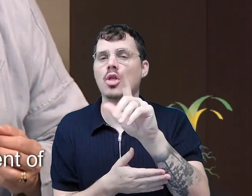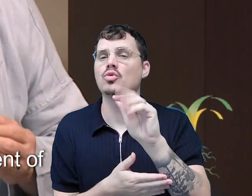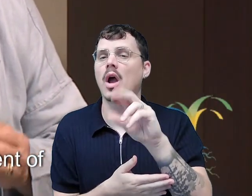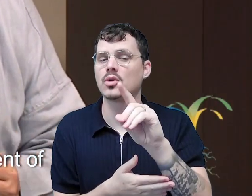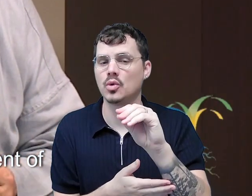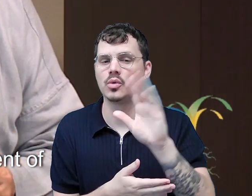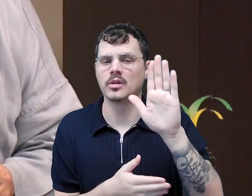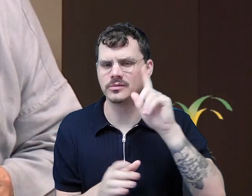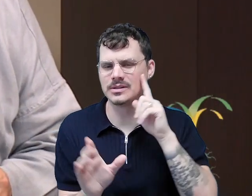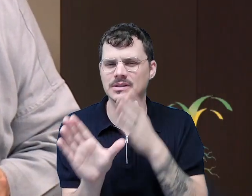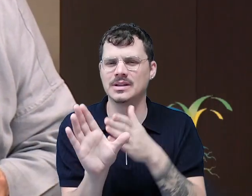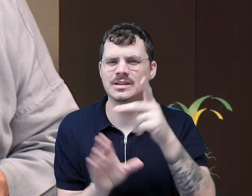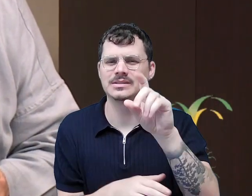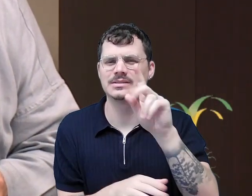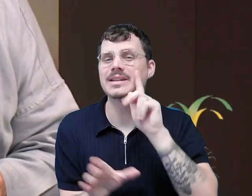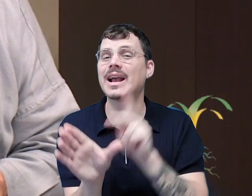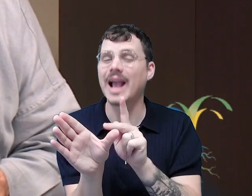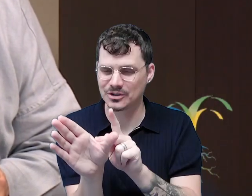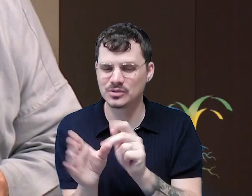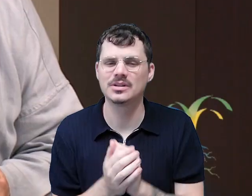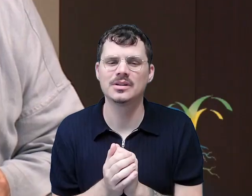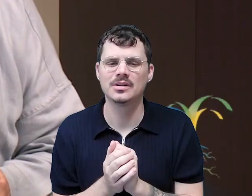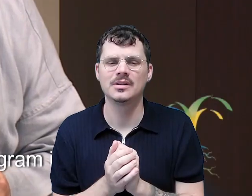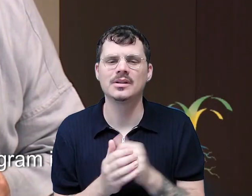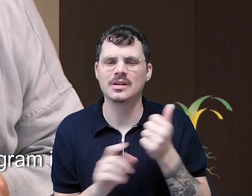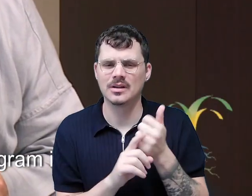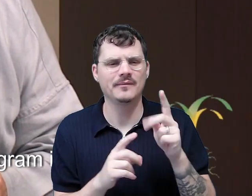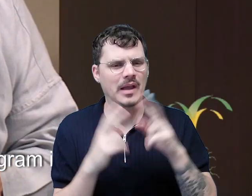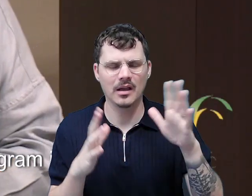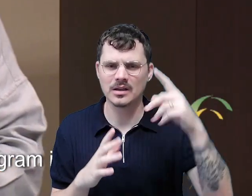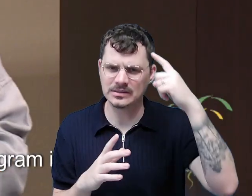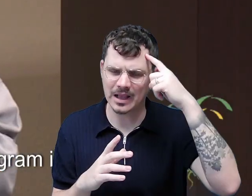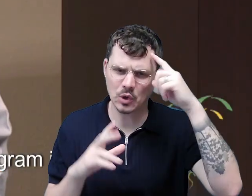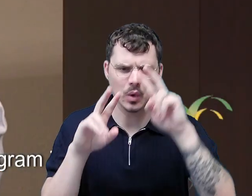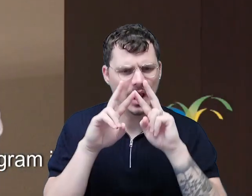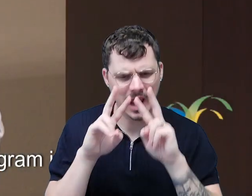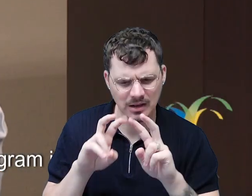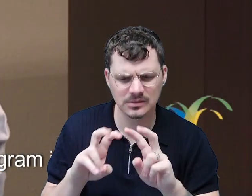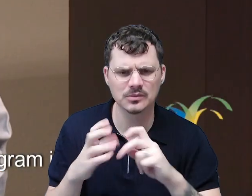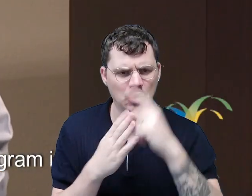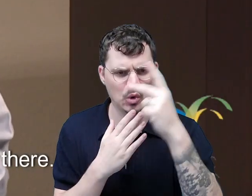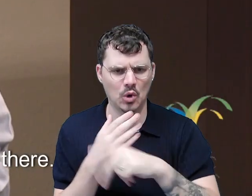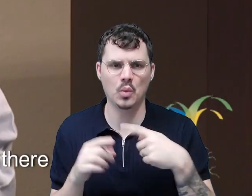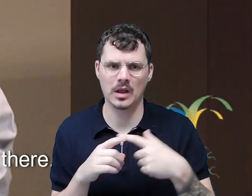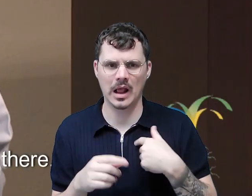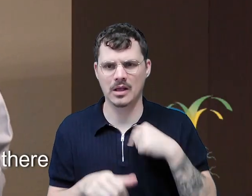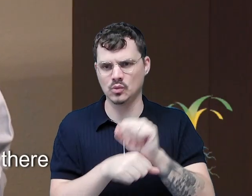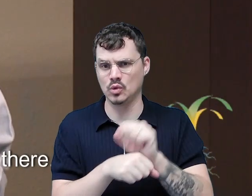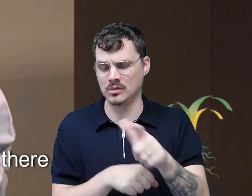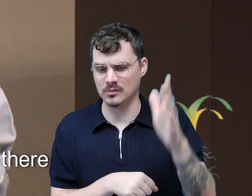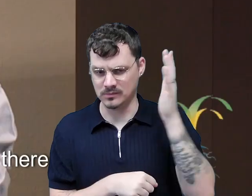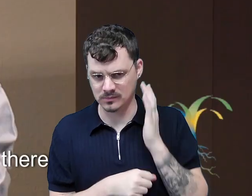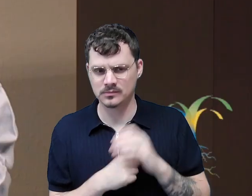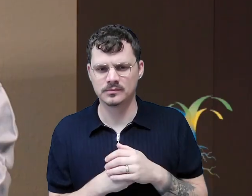of Colorado Department of Psychiatry. And it's a very, very psychoanalytic program in those days when I was